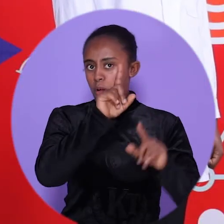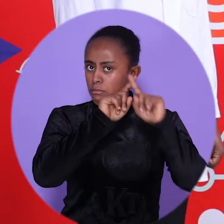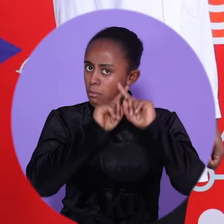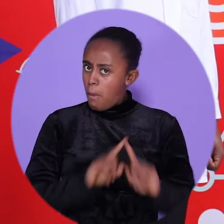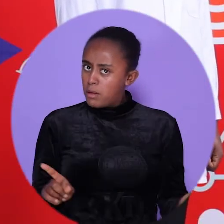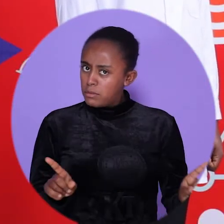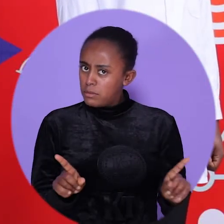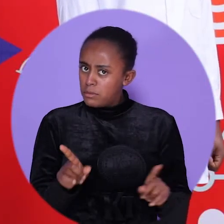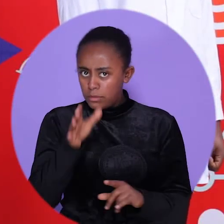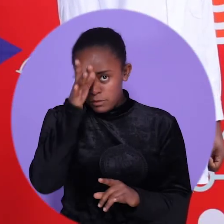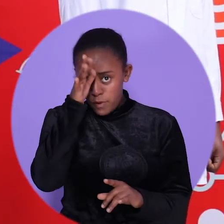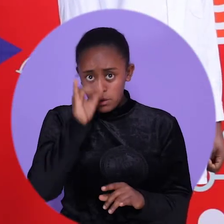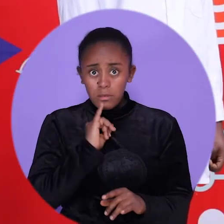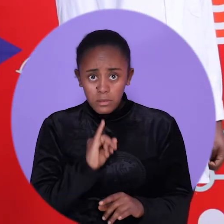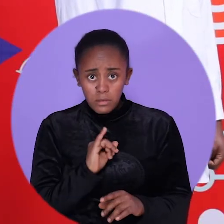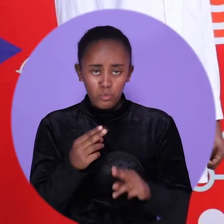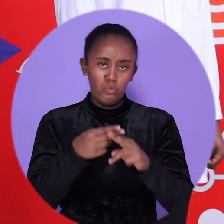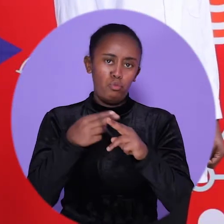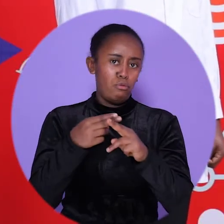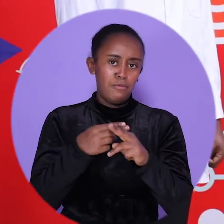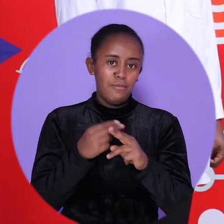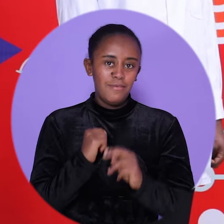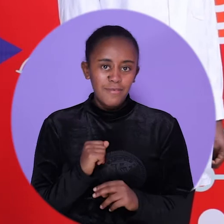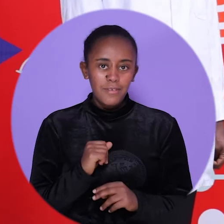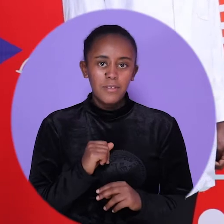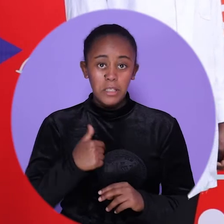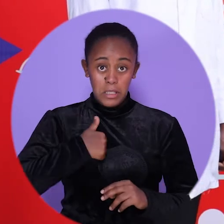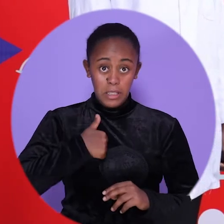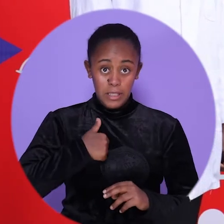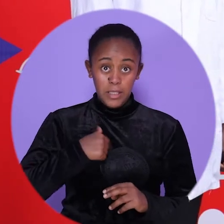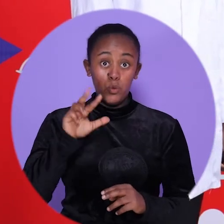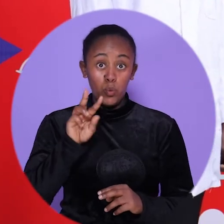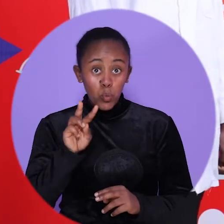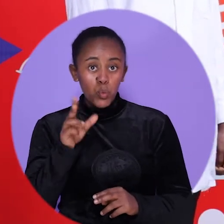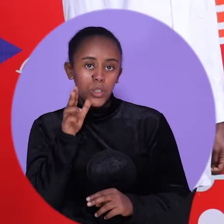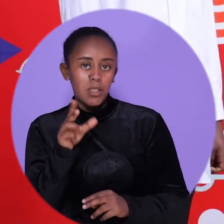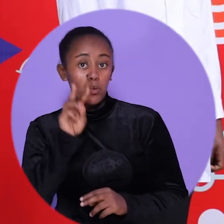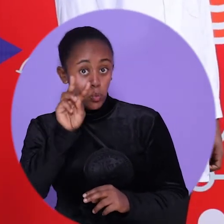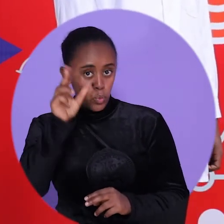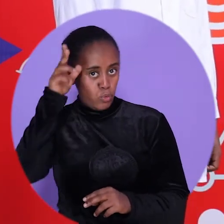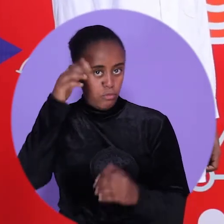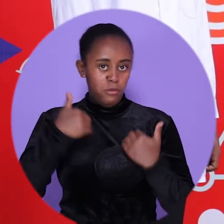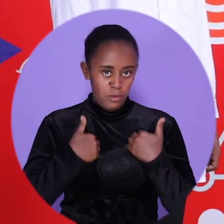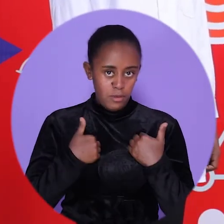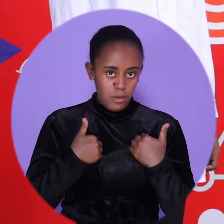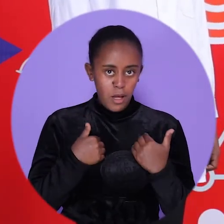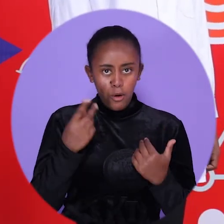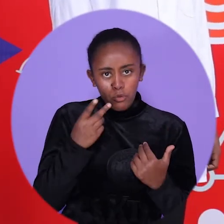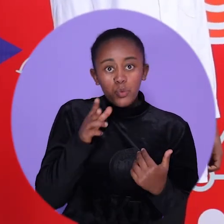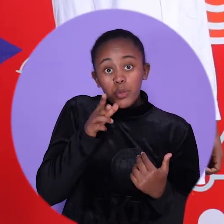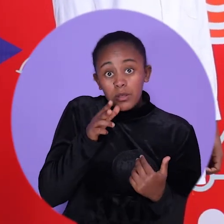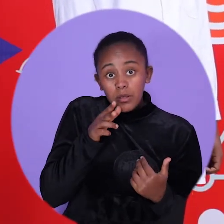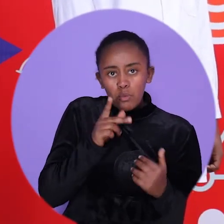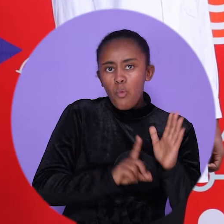but my father is short. I have 2 sisters and 2 brothers. Both of my sisters